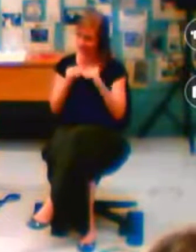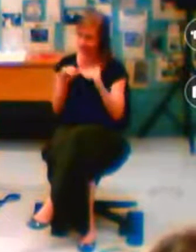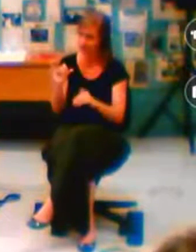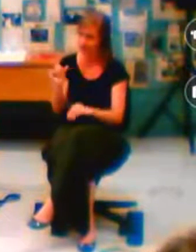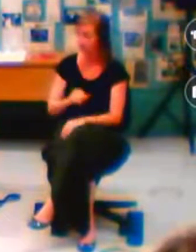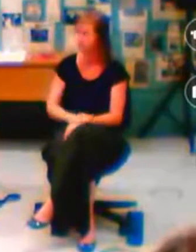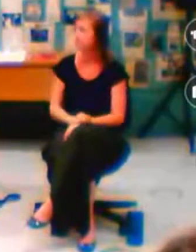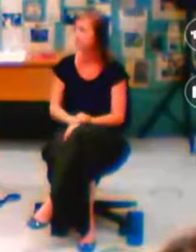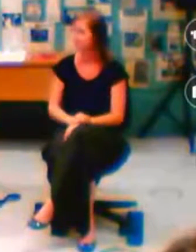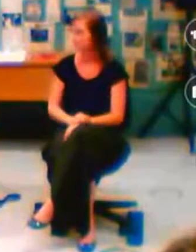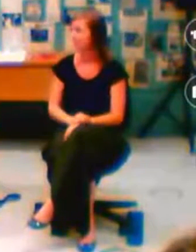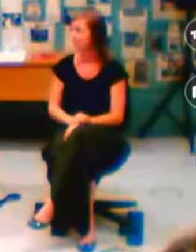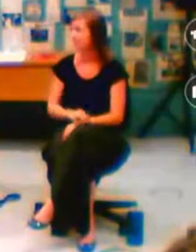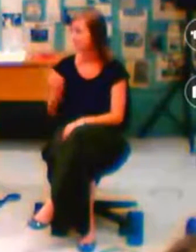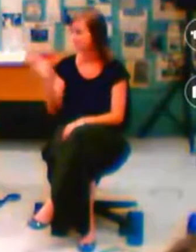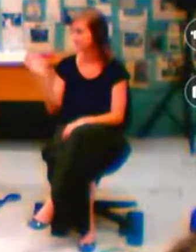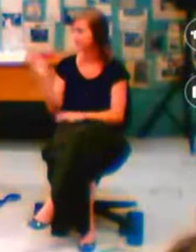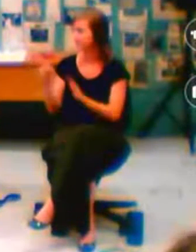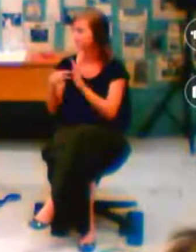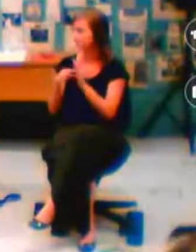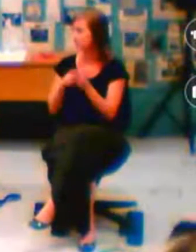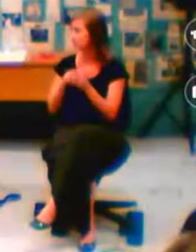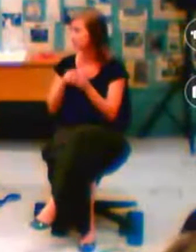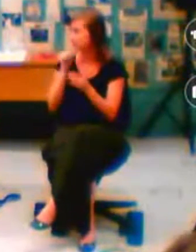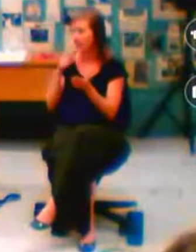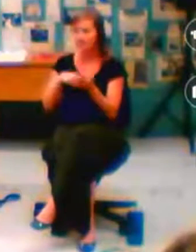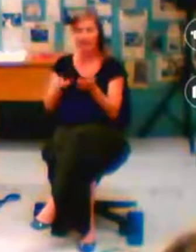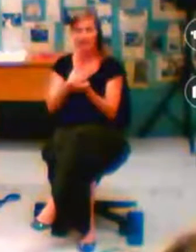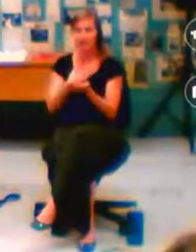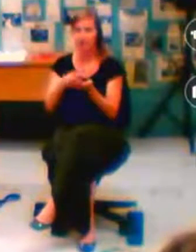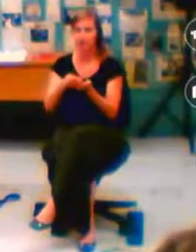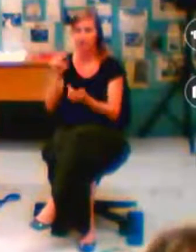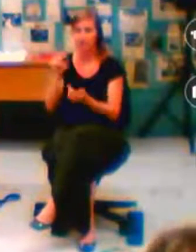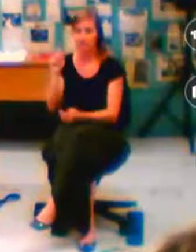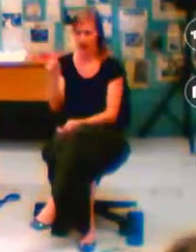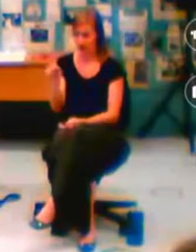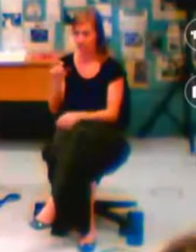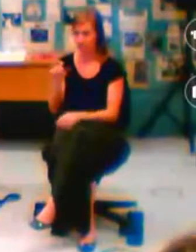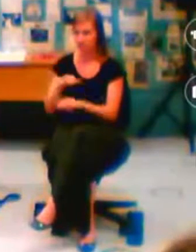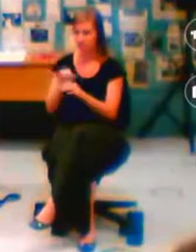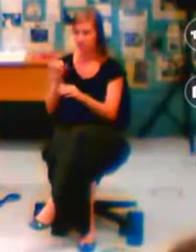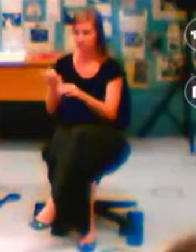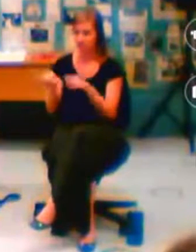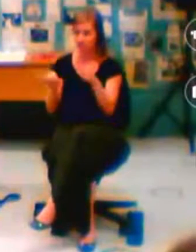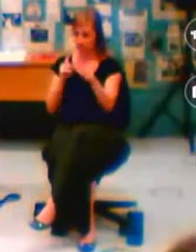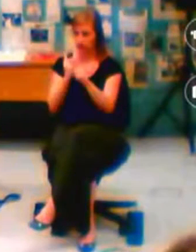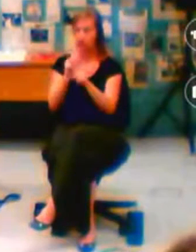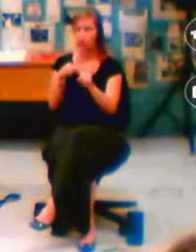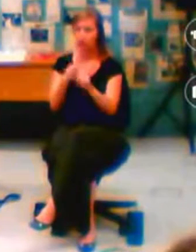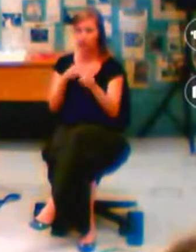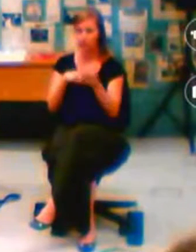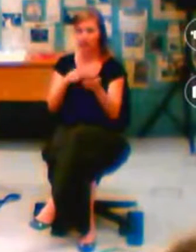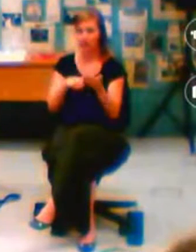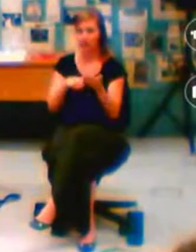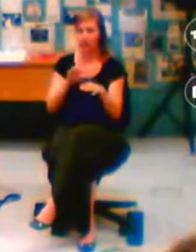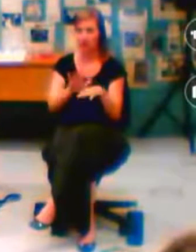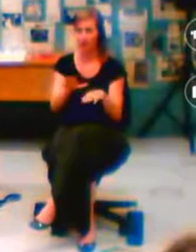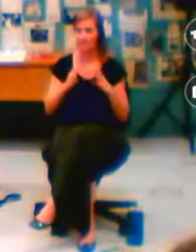For the client they serve, that income from that client is not taxable at the federal level.